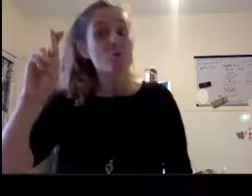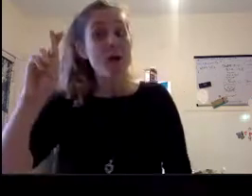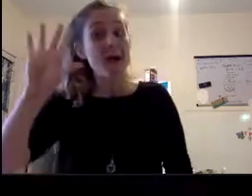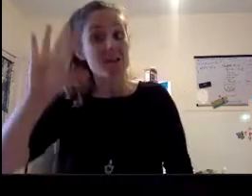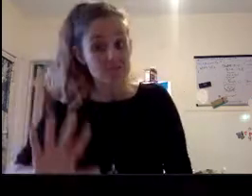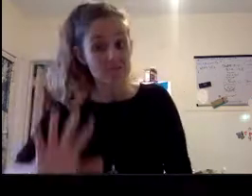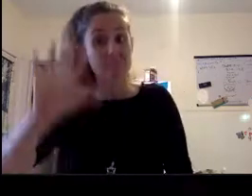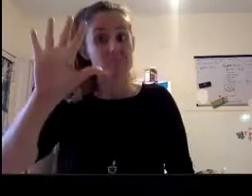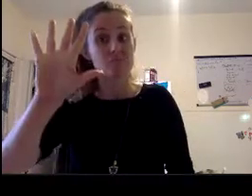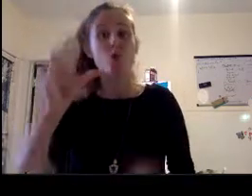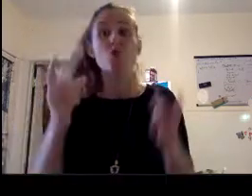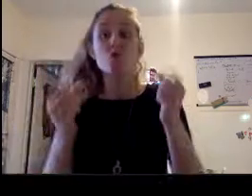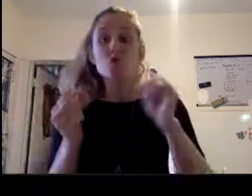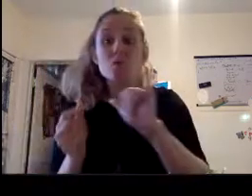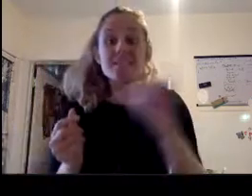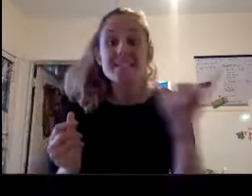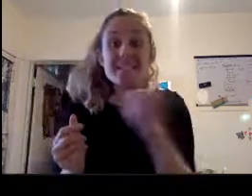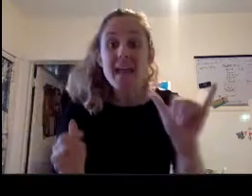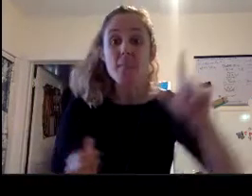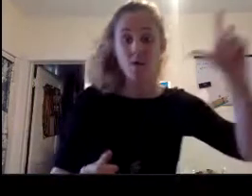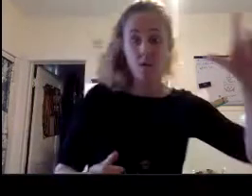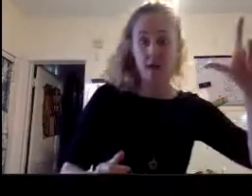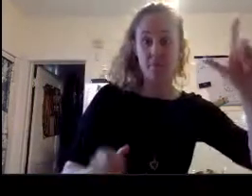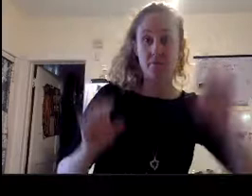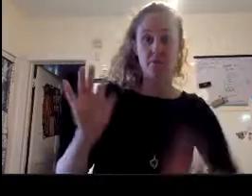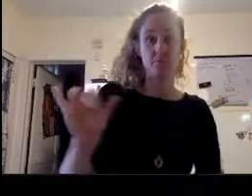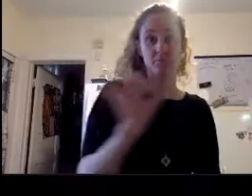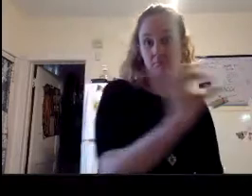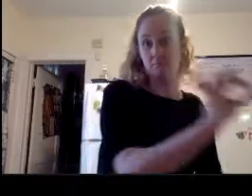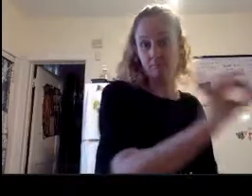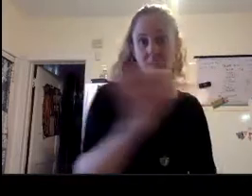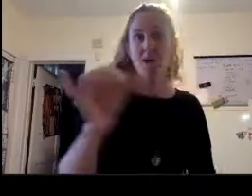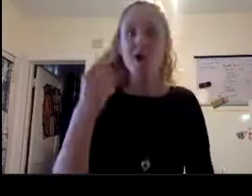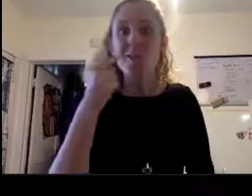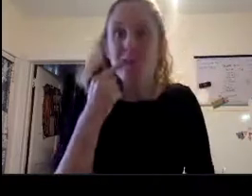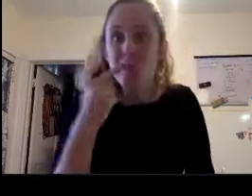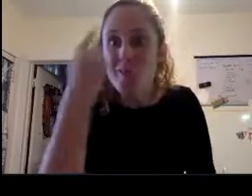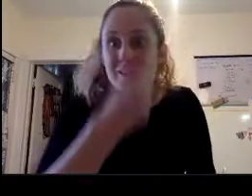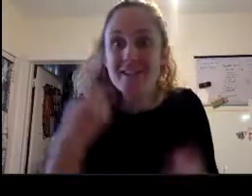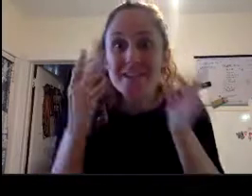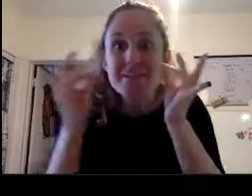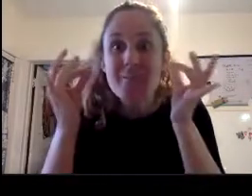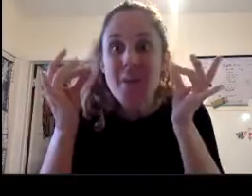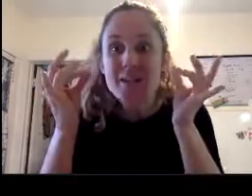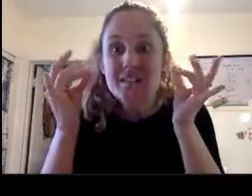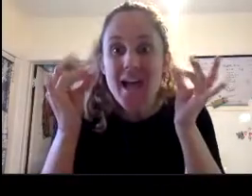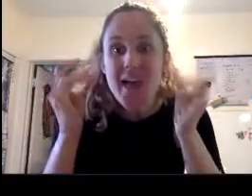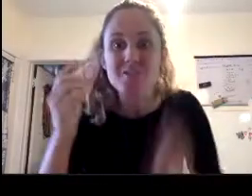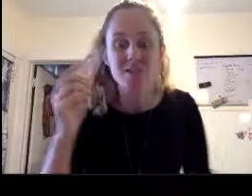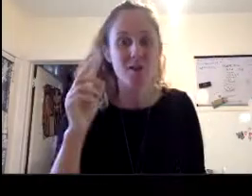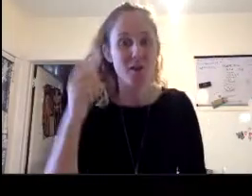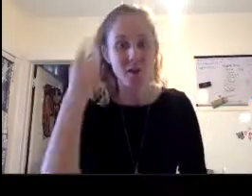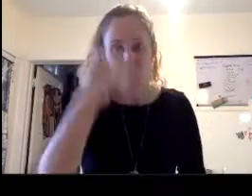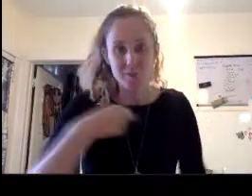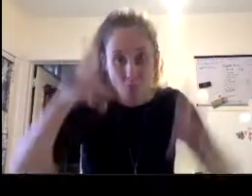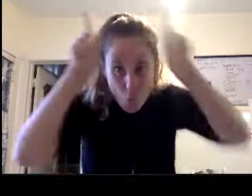side. So it stays symmetrical. Kind of looks like this is his mustache. So those look like his horns on the top of his head.